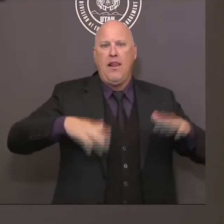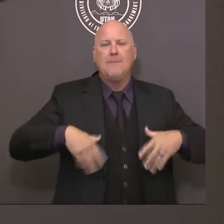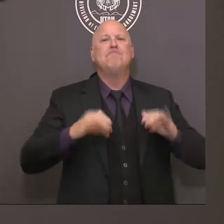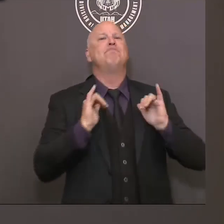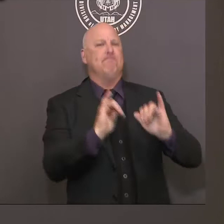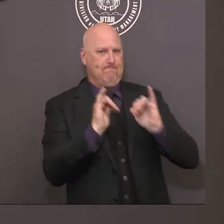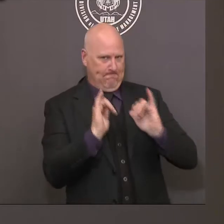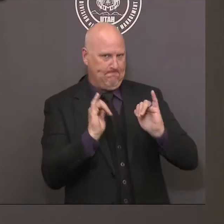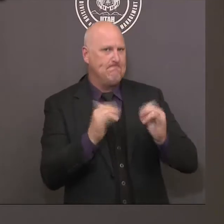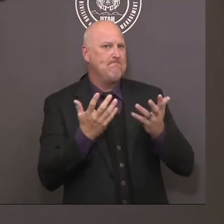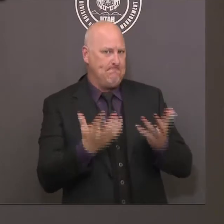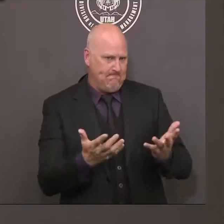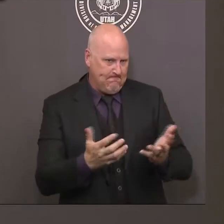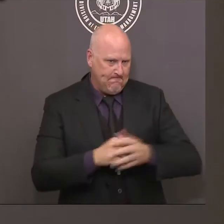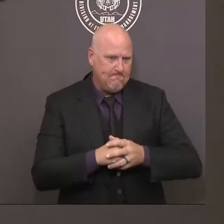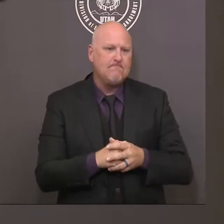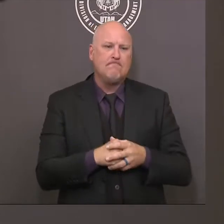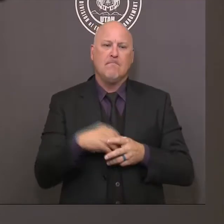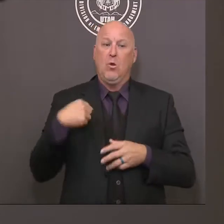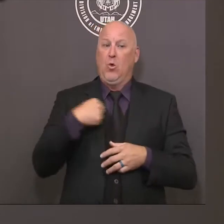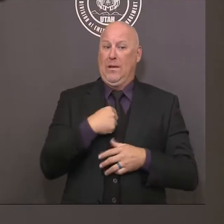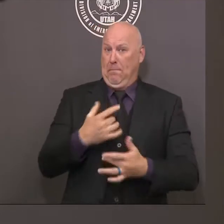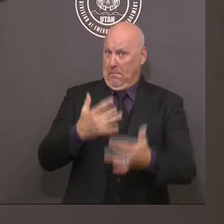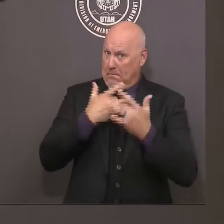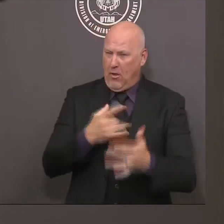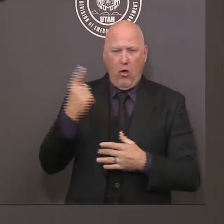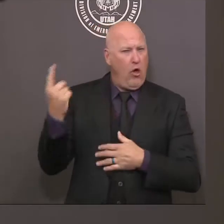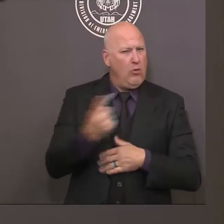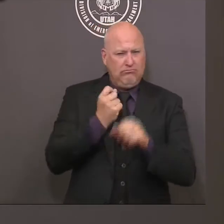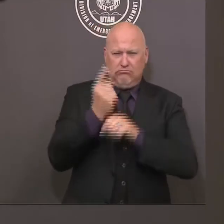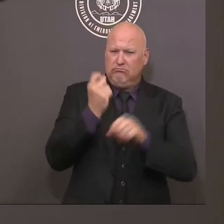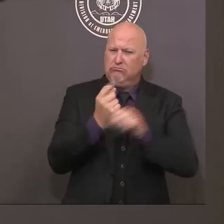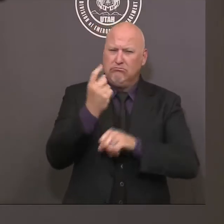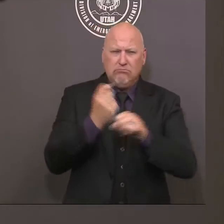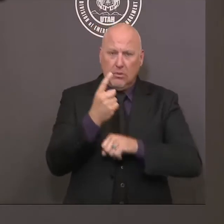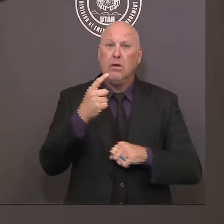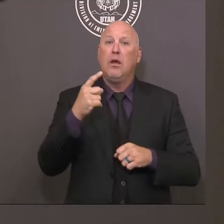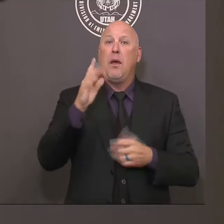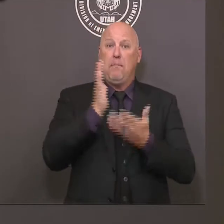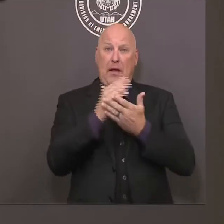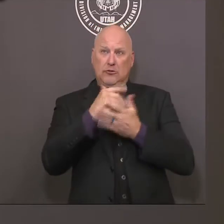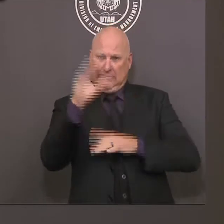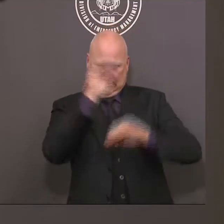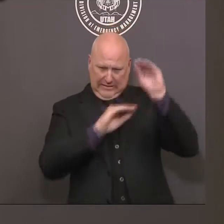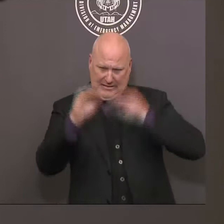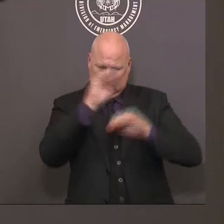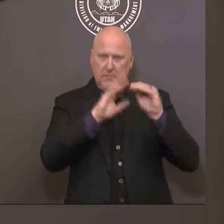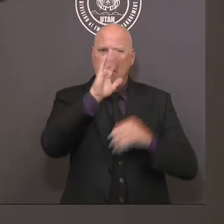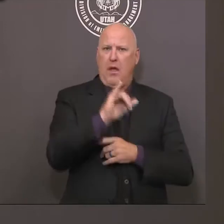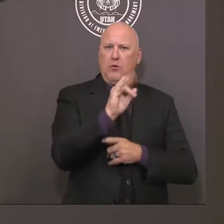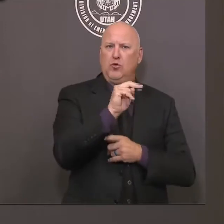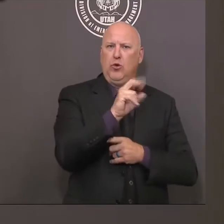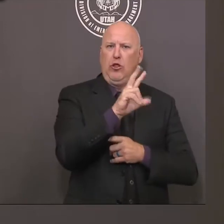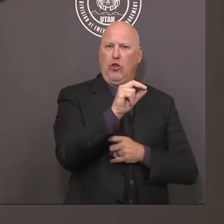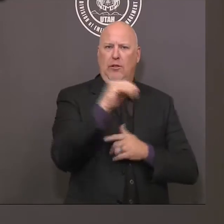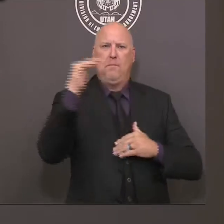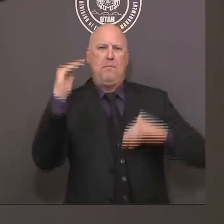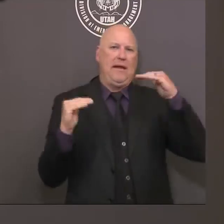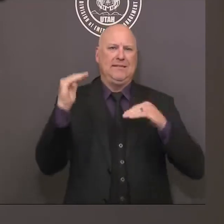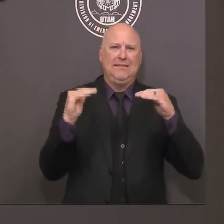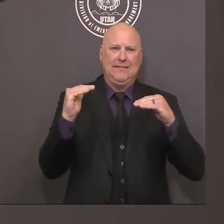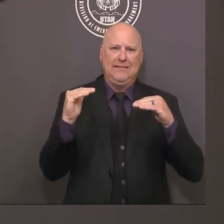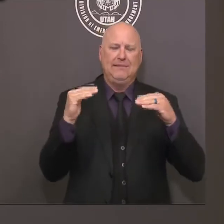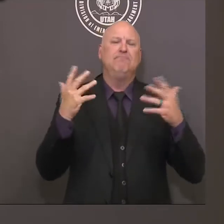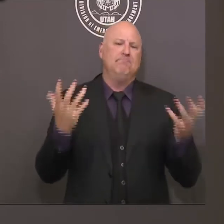to do it again this year. So thanks again for calling us into special session, because that's what we're going to take care of in the next couple of days. It's great to live